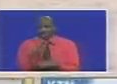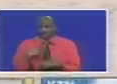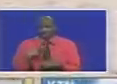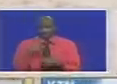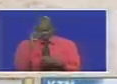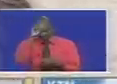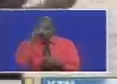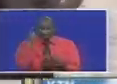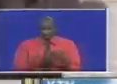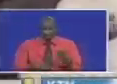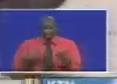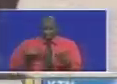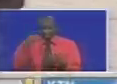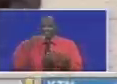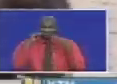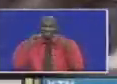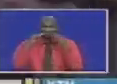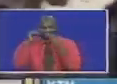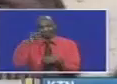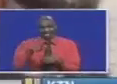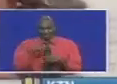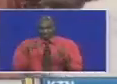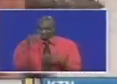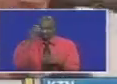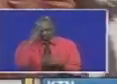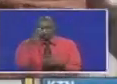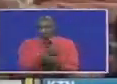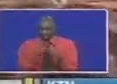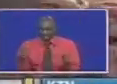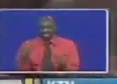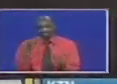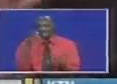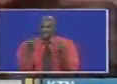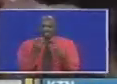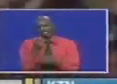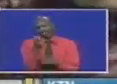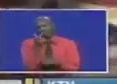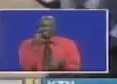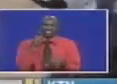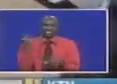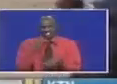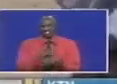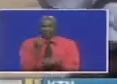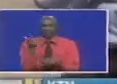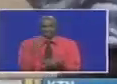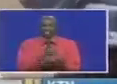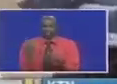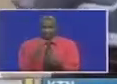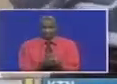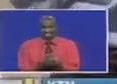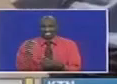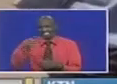here can afford a smile today, but they know too well it will last for just a few days.